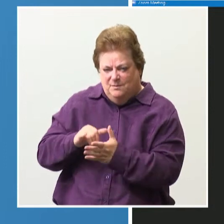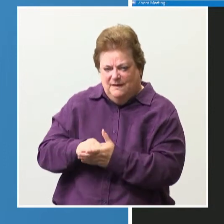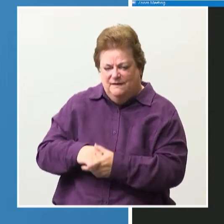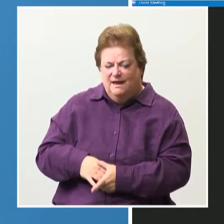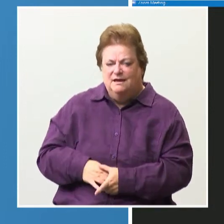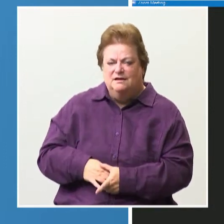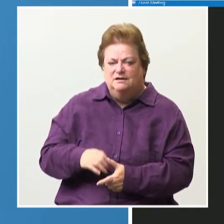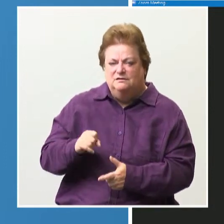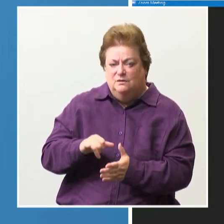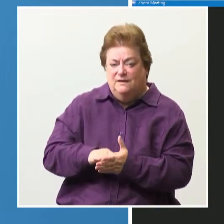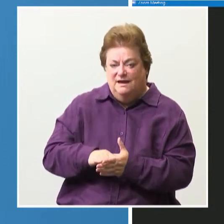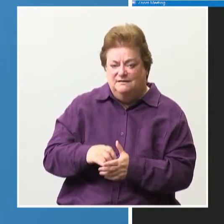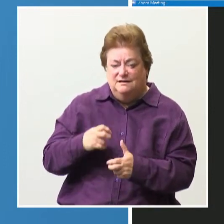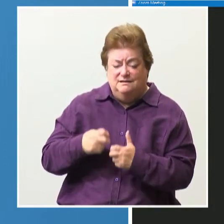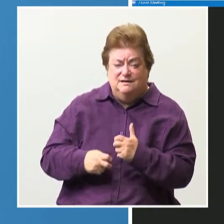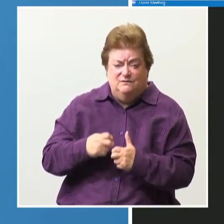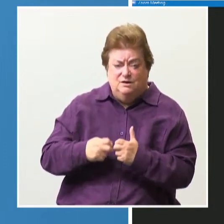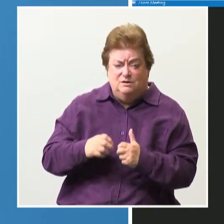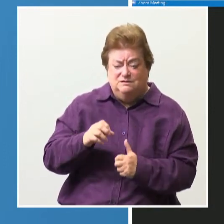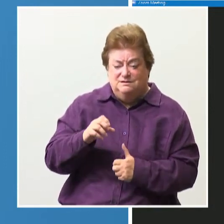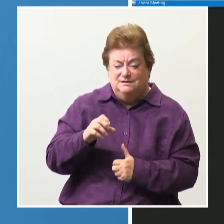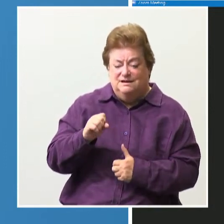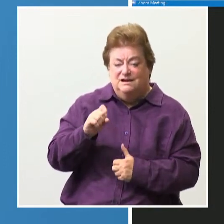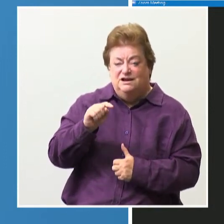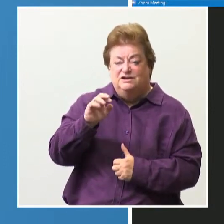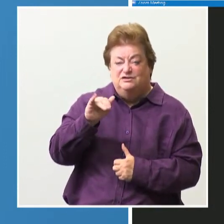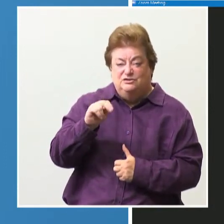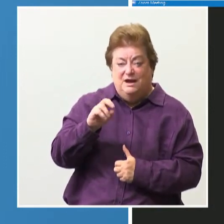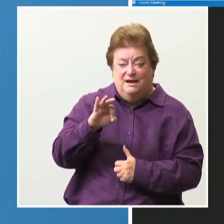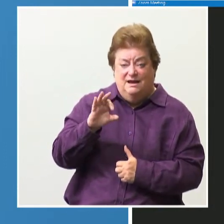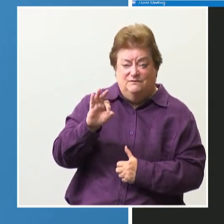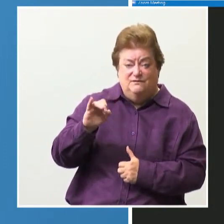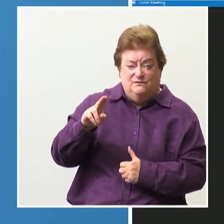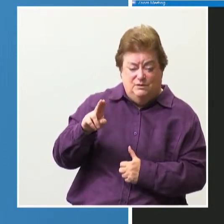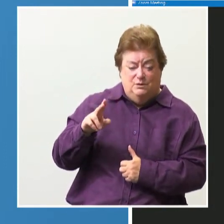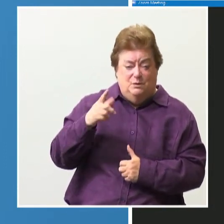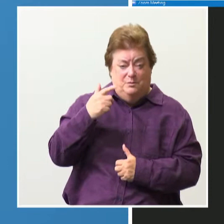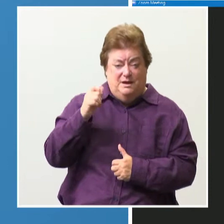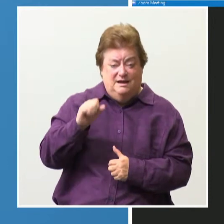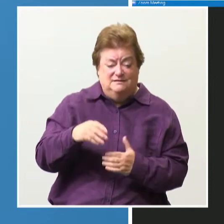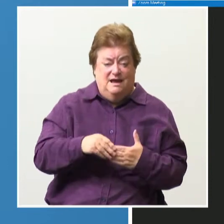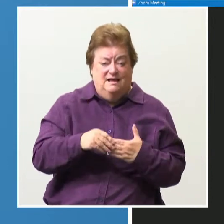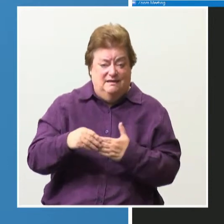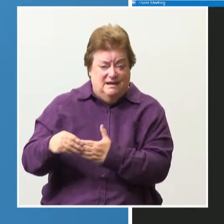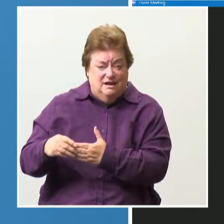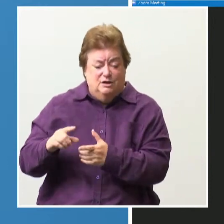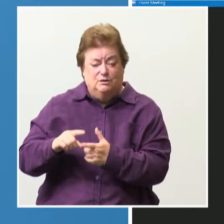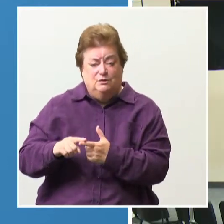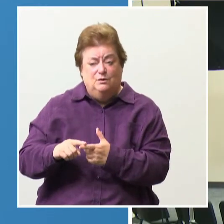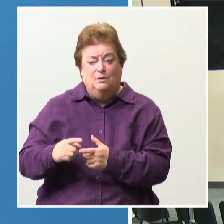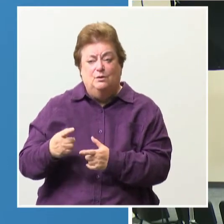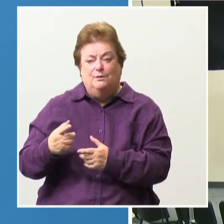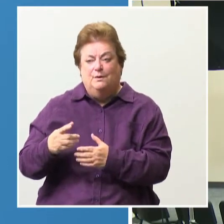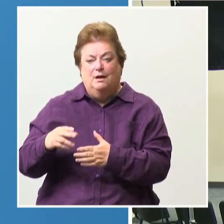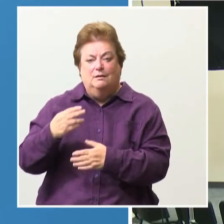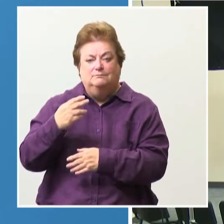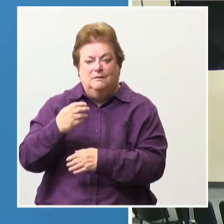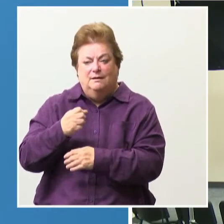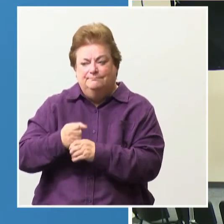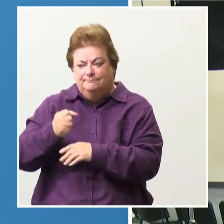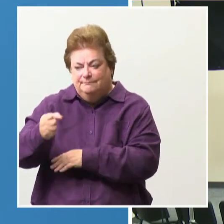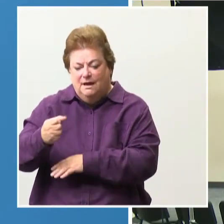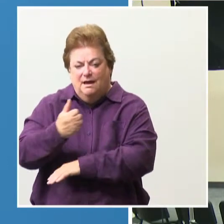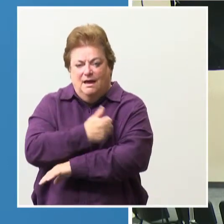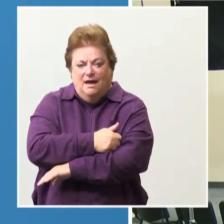difficult strain of influenza because it can lead to increased risks of hospitalization, greater risk